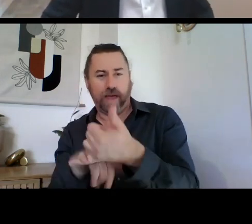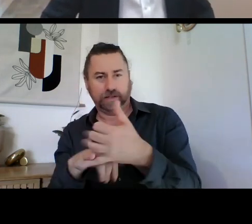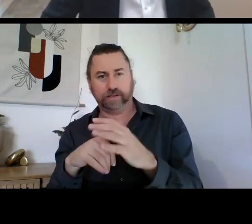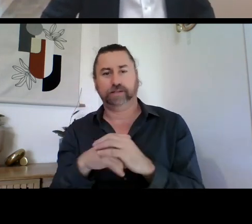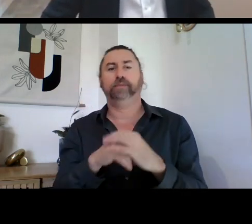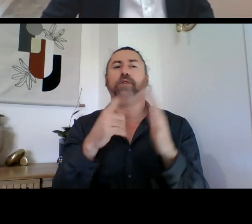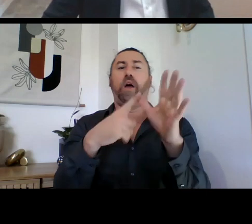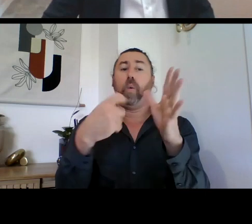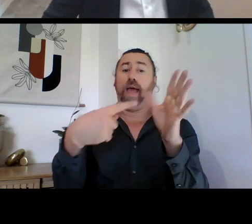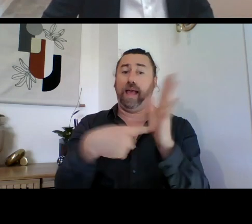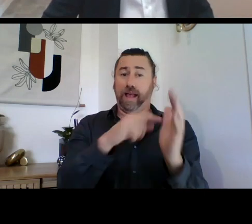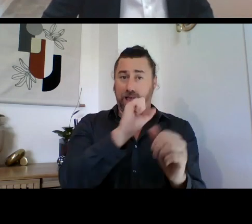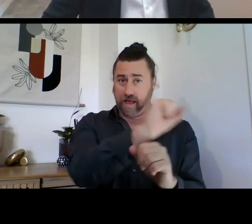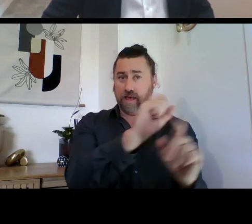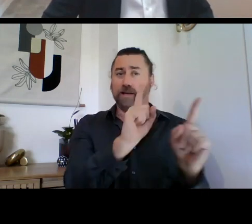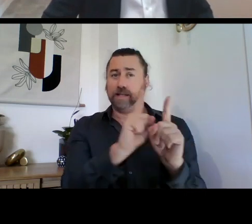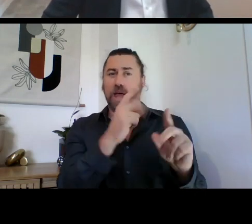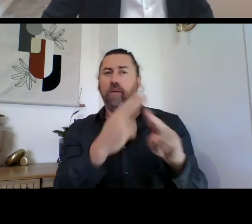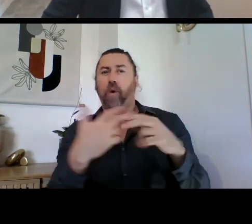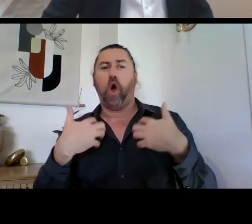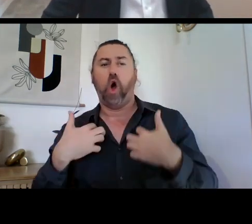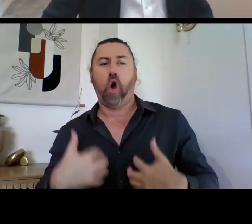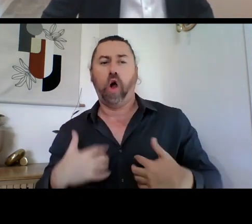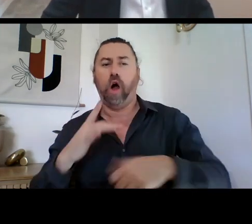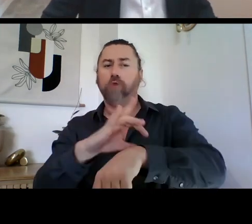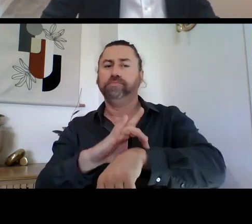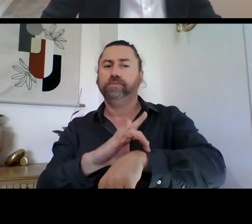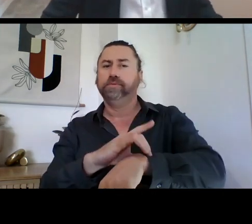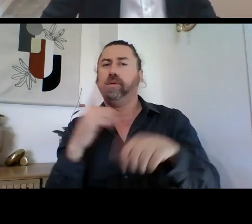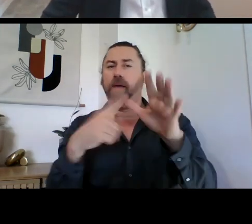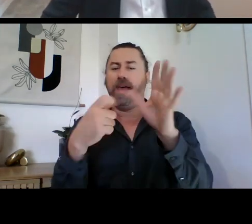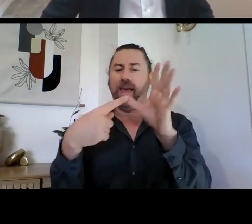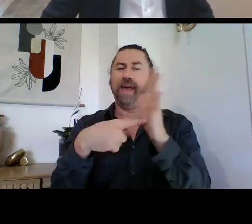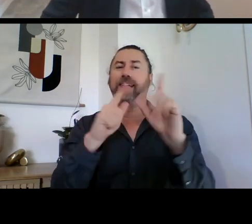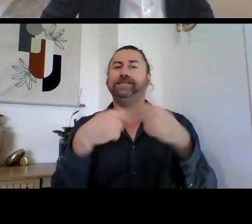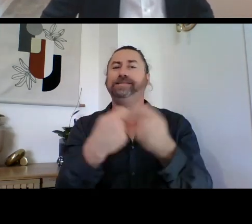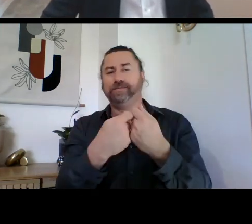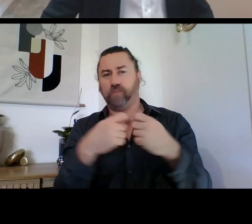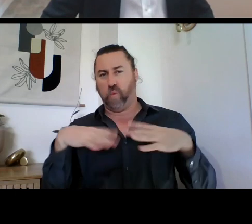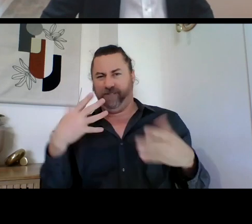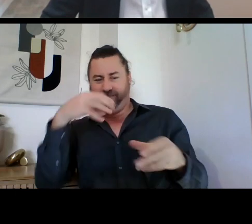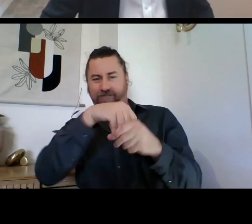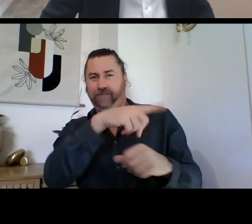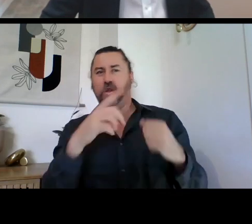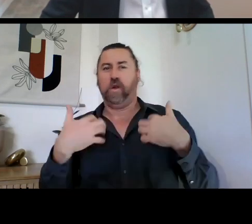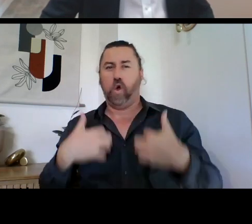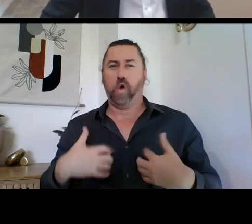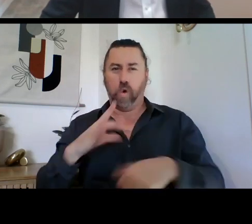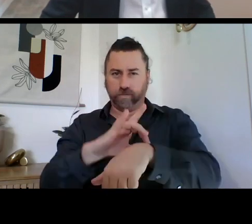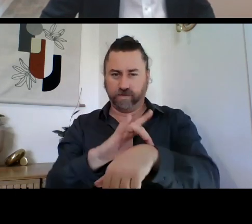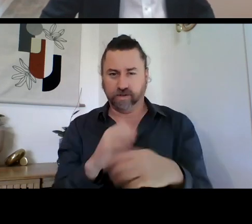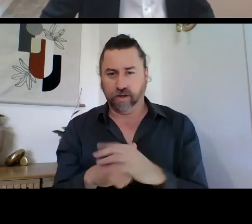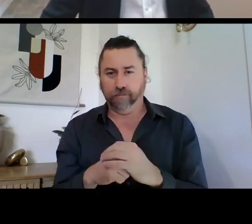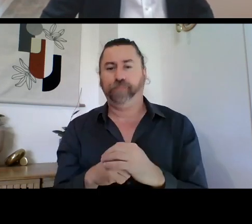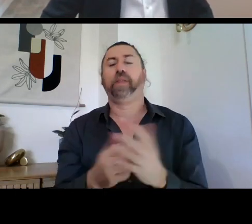will also continue to assess people in hospitals where many of the ACAT teams are based. And then we'll be running